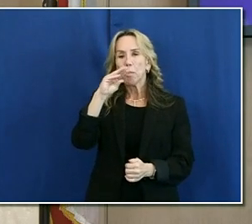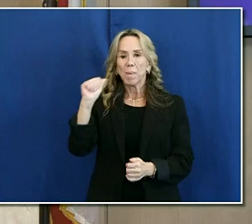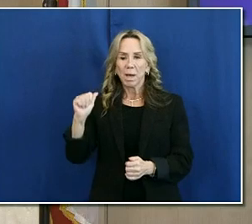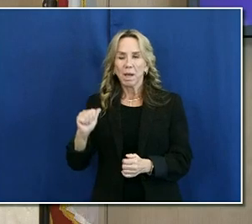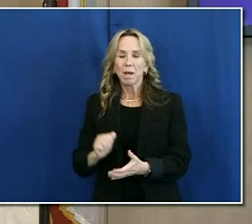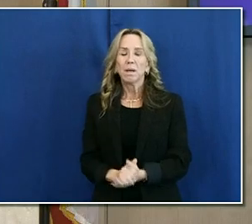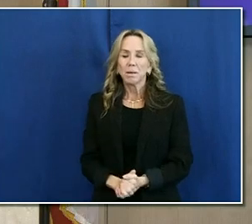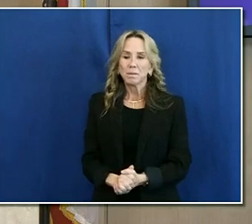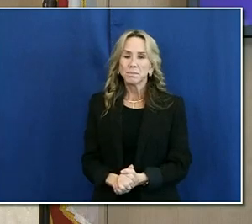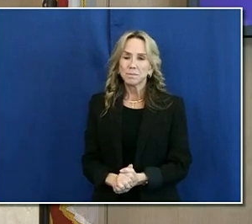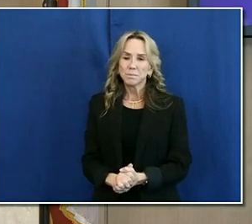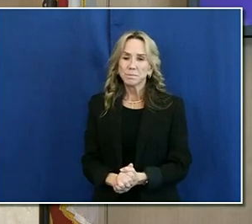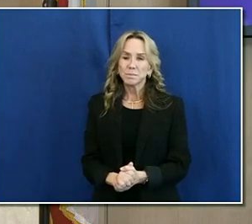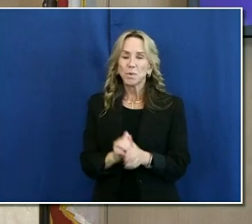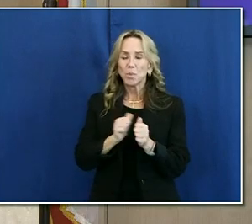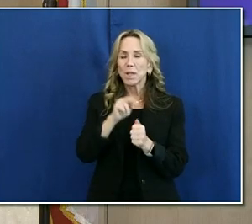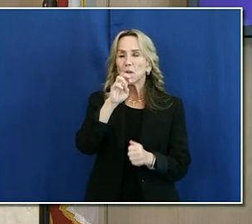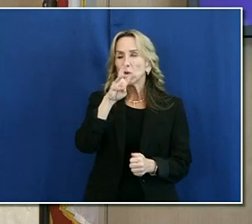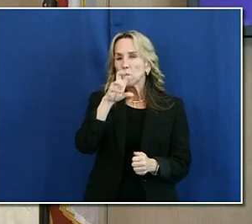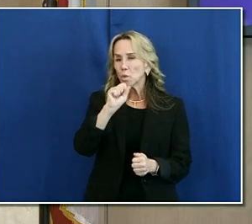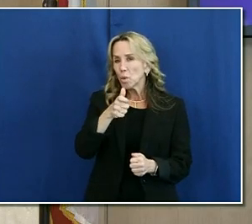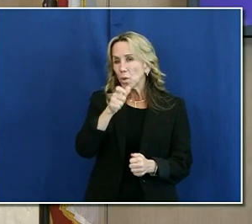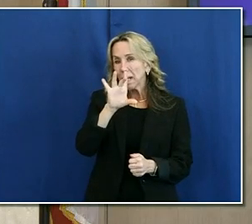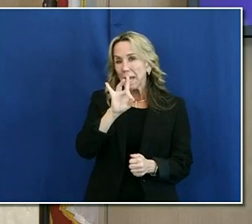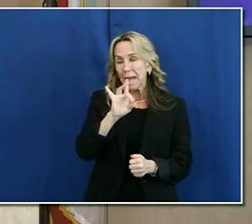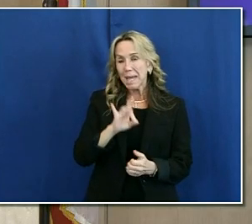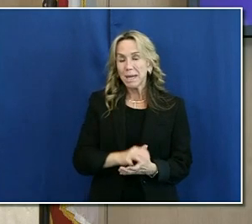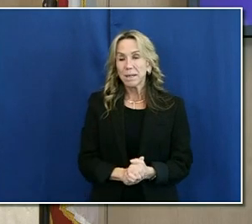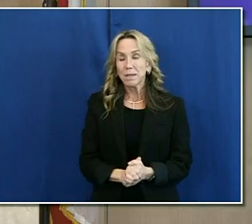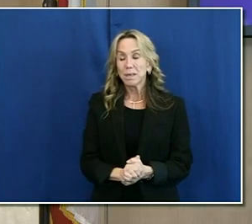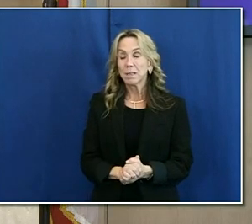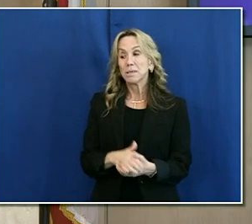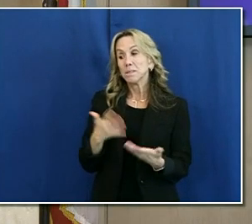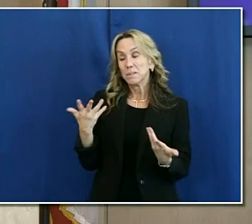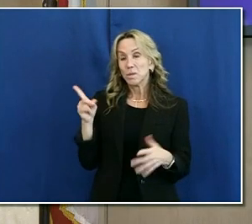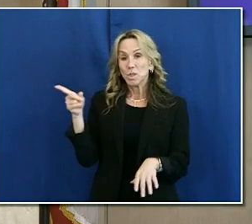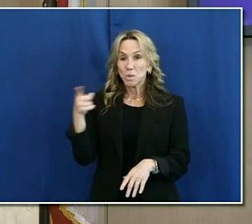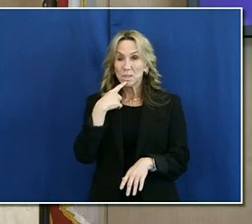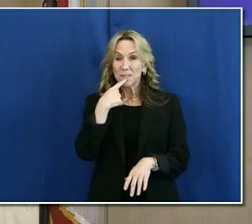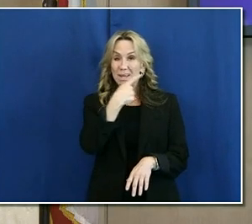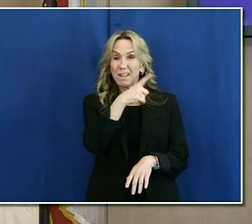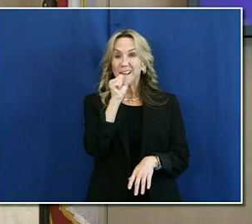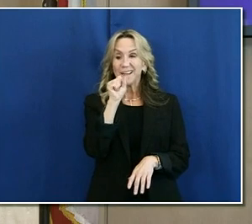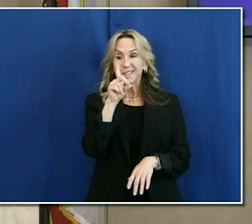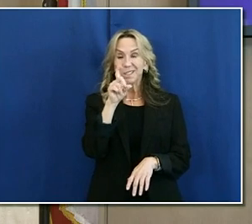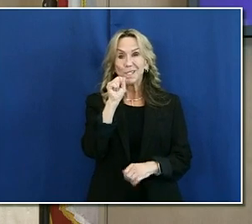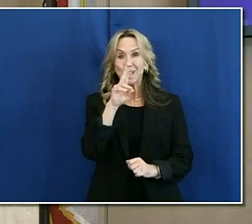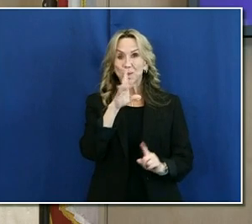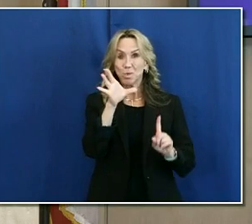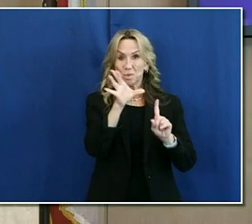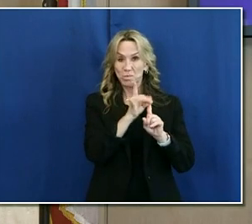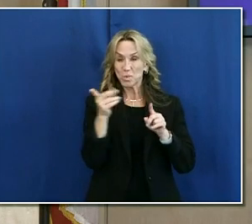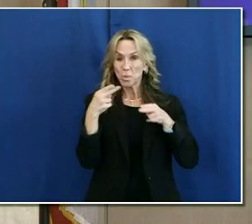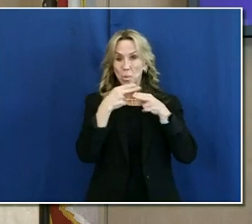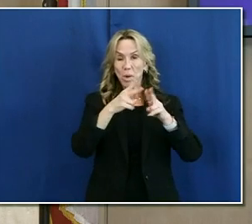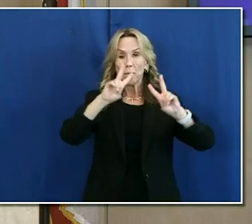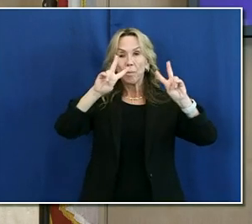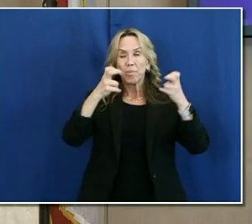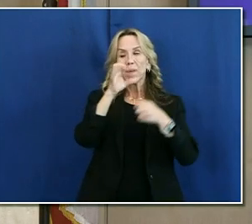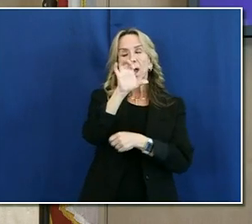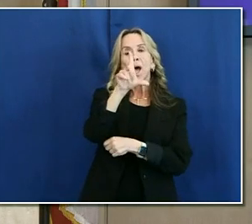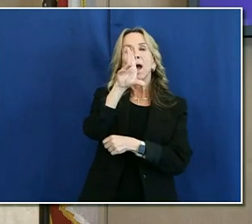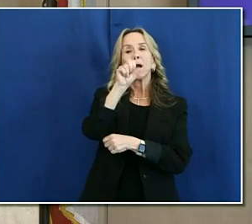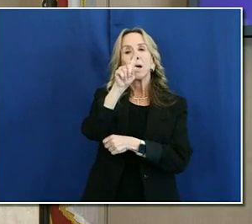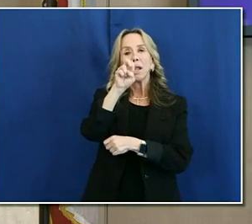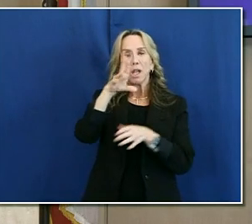from News 8. Would you label any of the on-campus SDSU cases as clusters, and have any